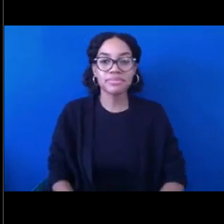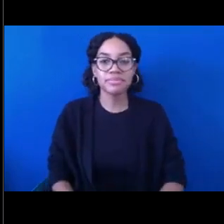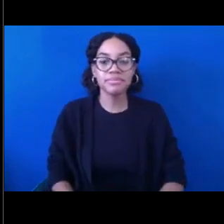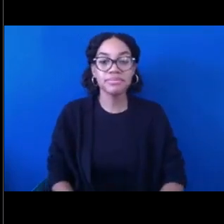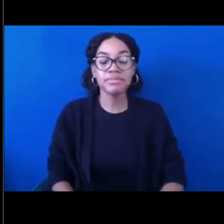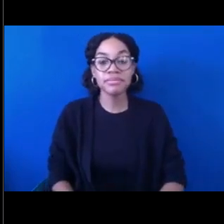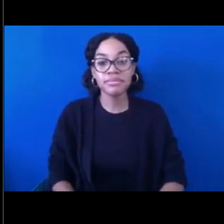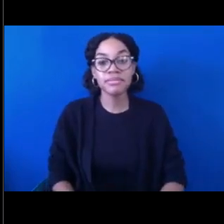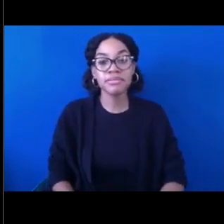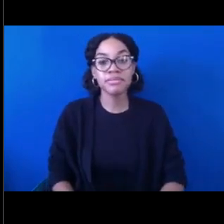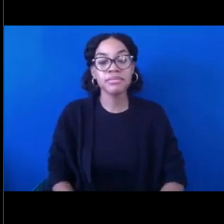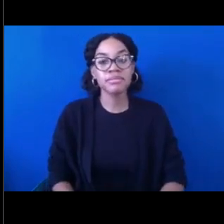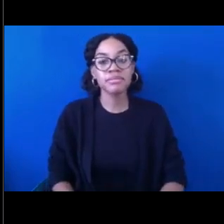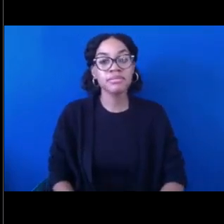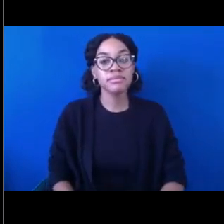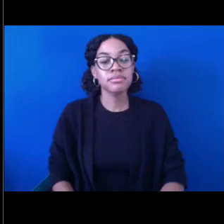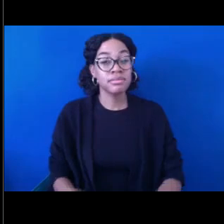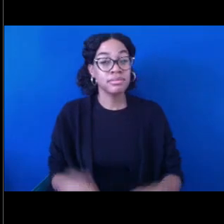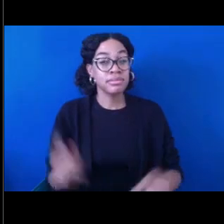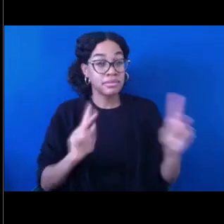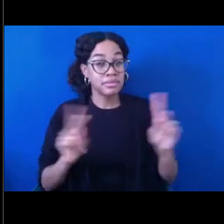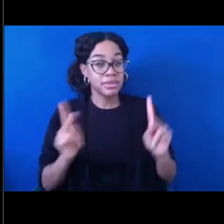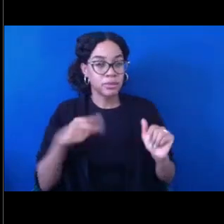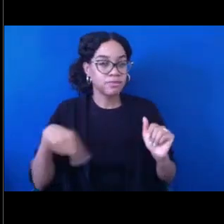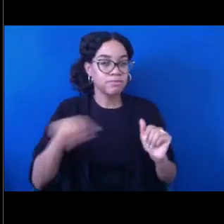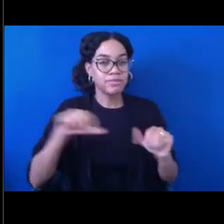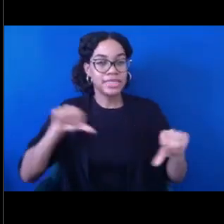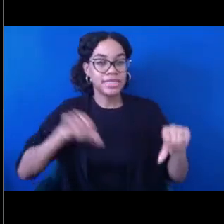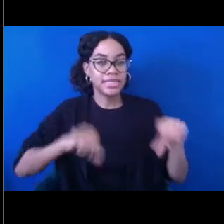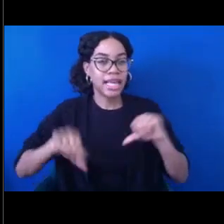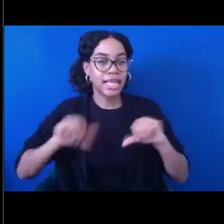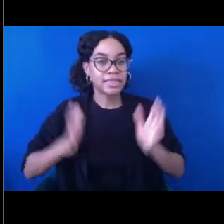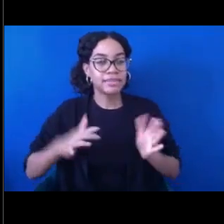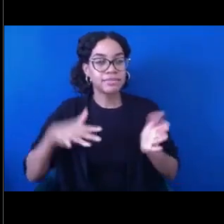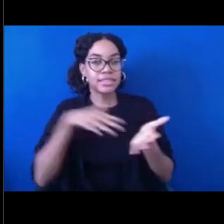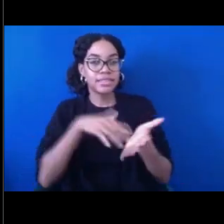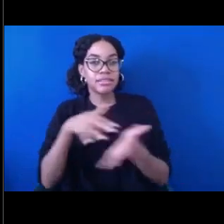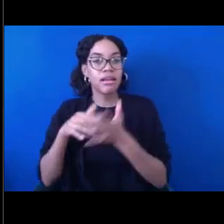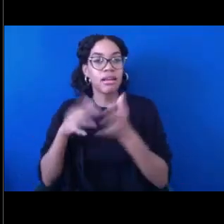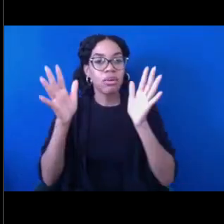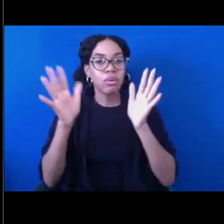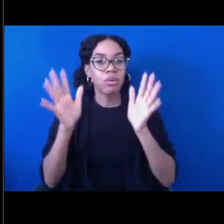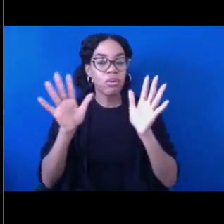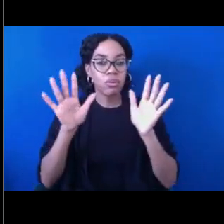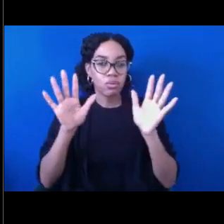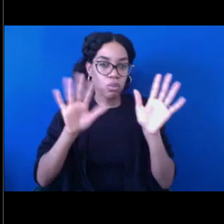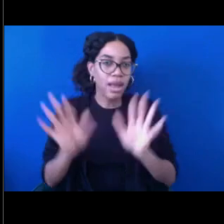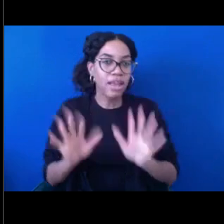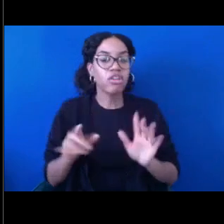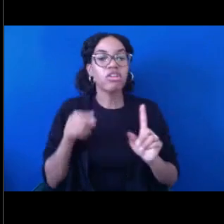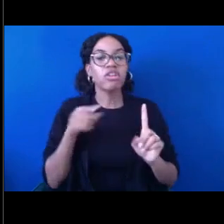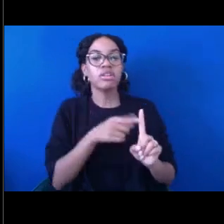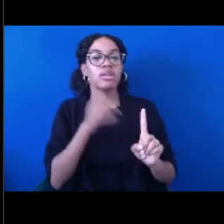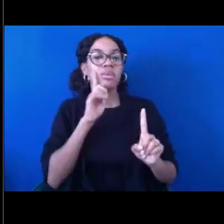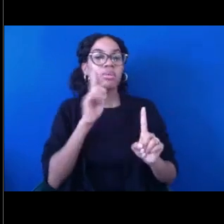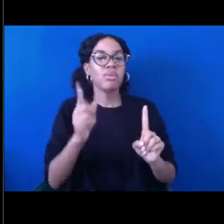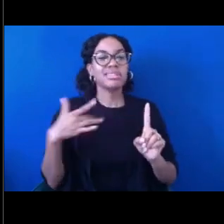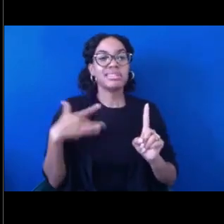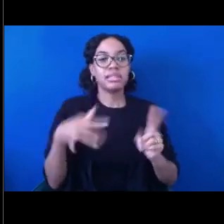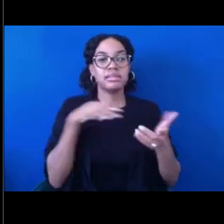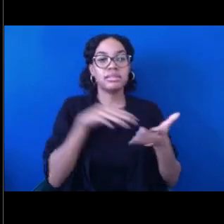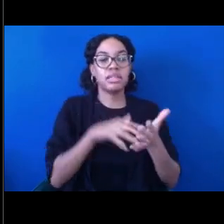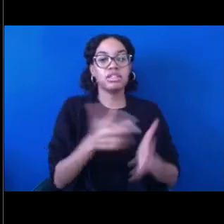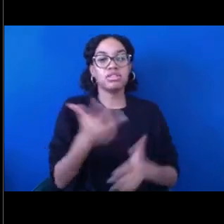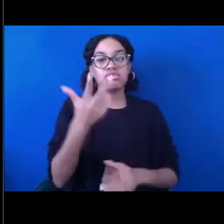So meteorologists break down seasons in 3-month spans. And of course, in this 3-month span, we're in winter, which is